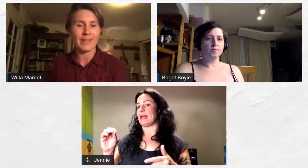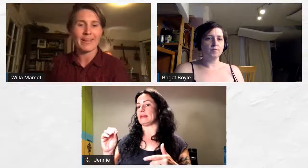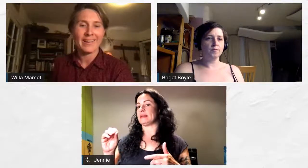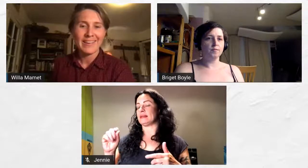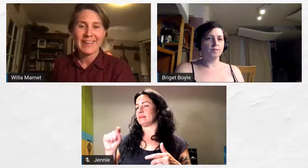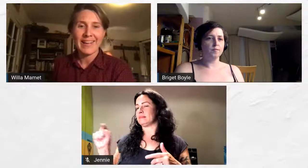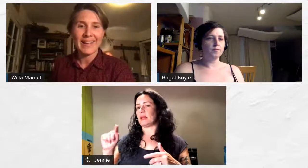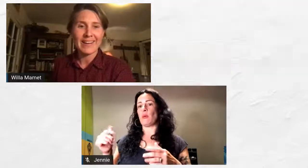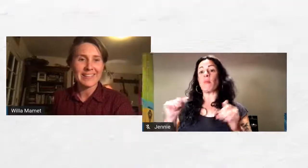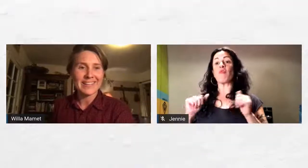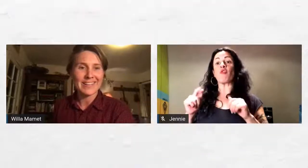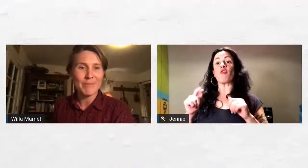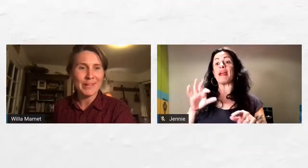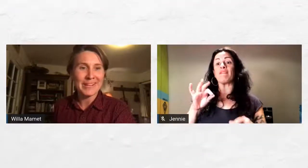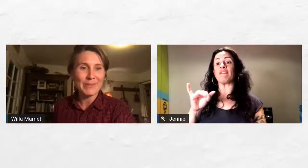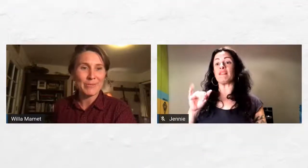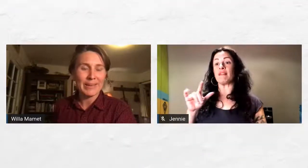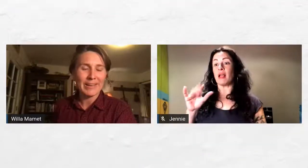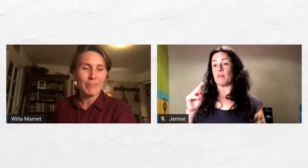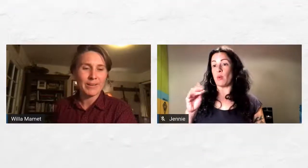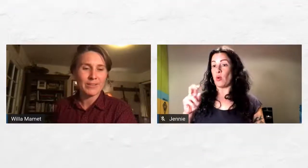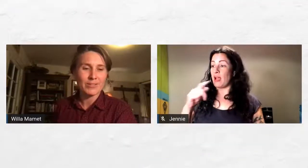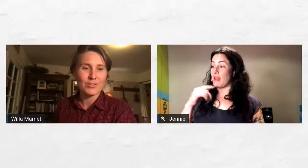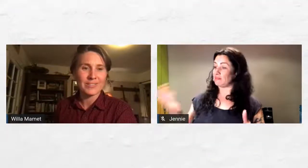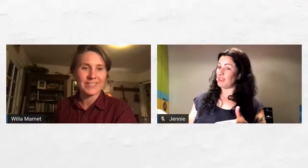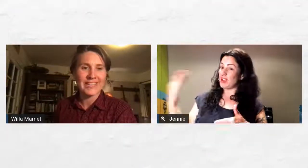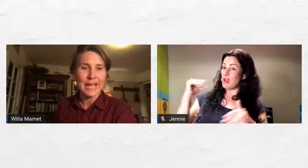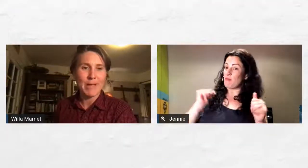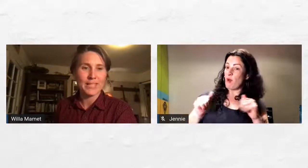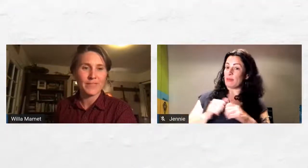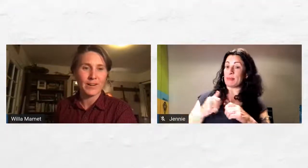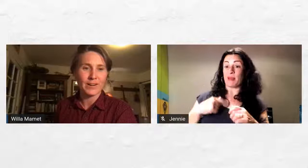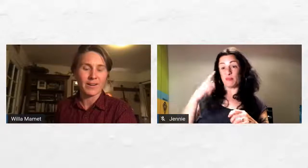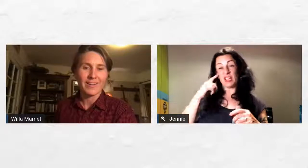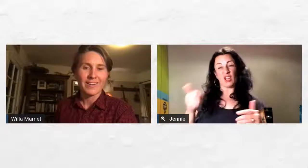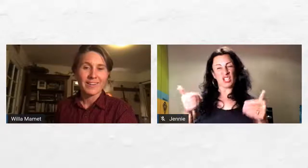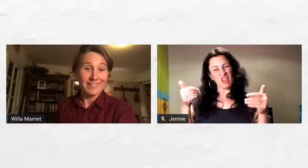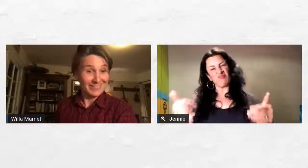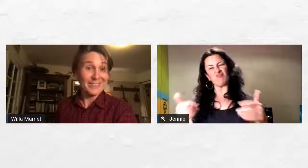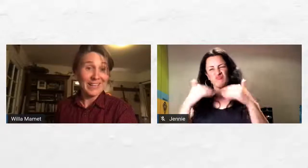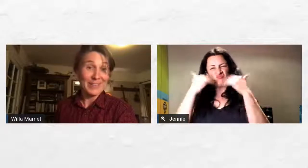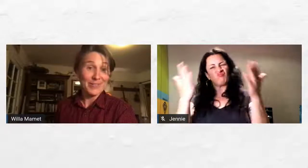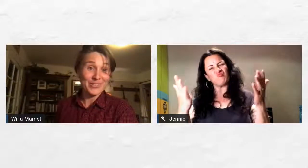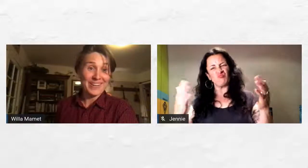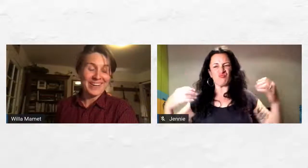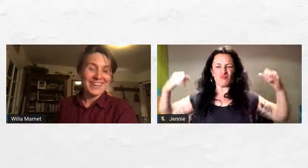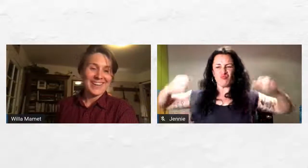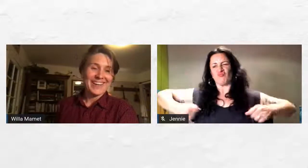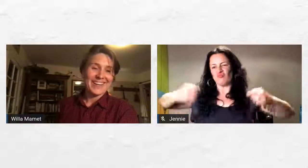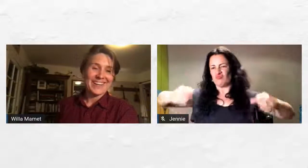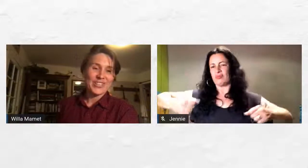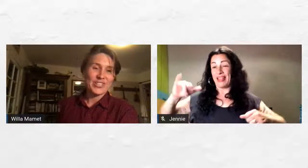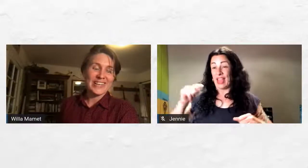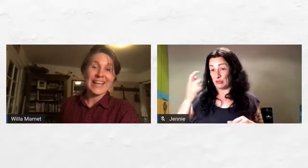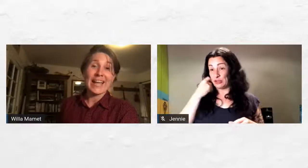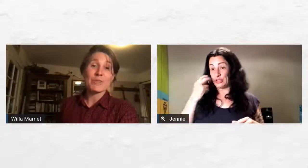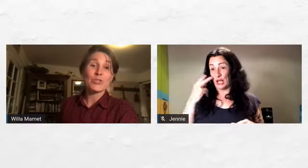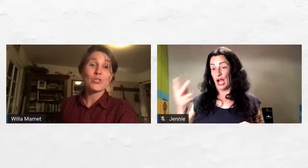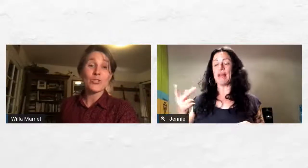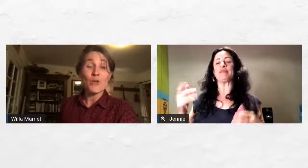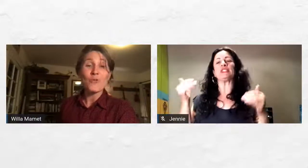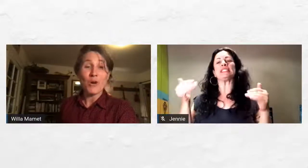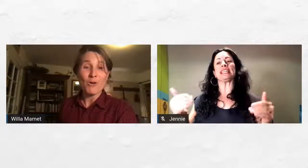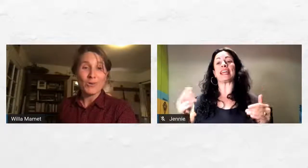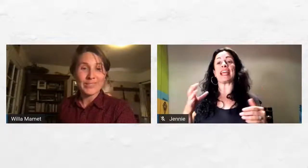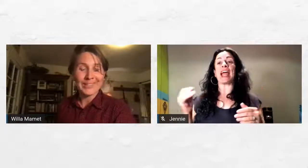from LA, and I said, come play a gig with me. And because she's a game ass fucker, like you just saw, she did. And it